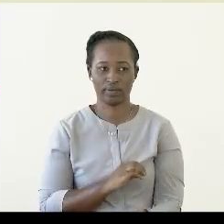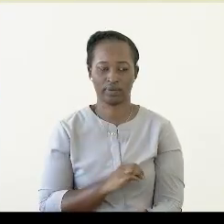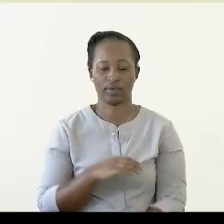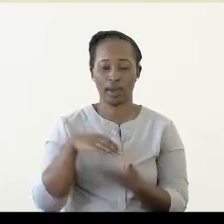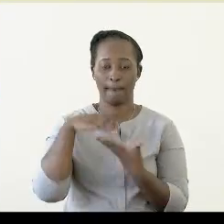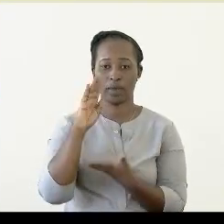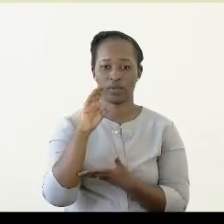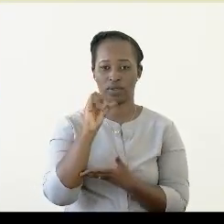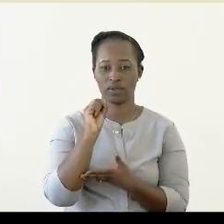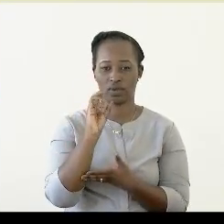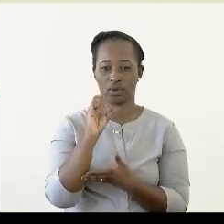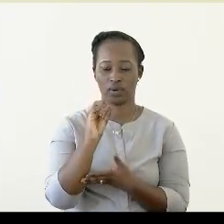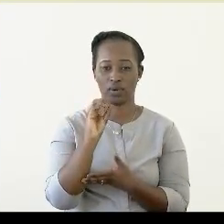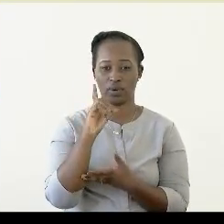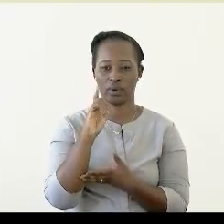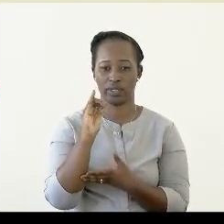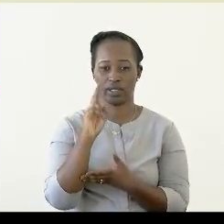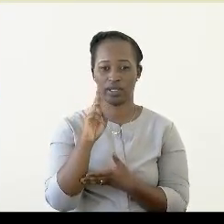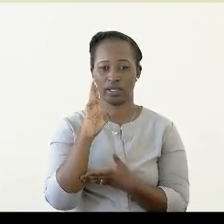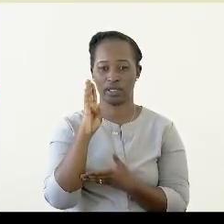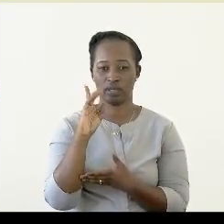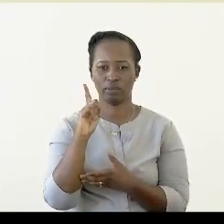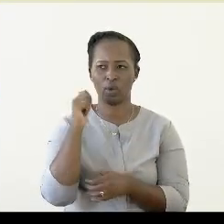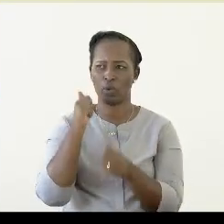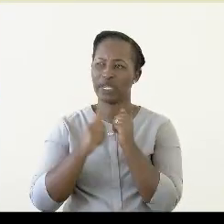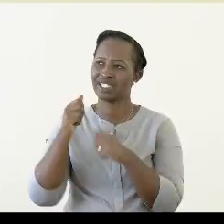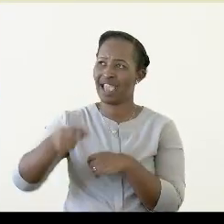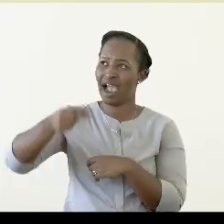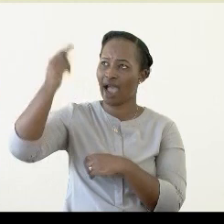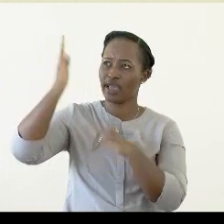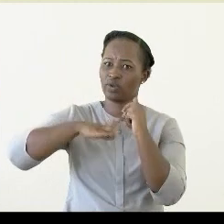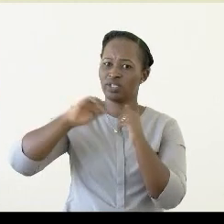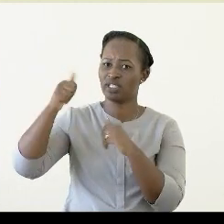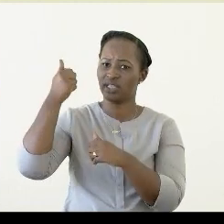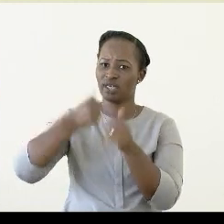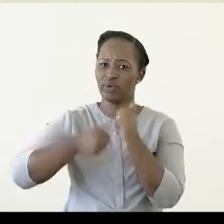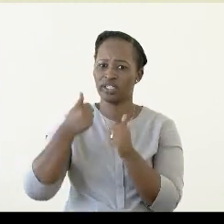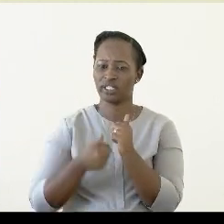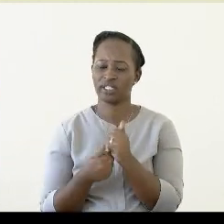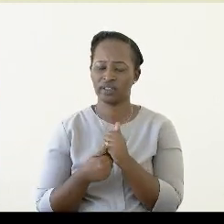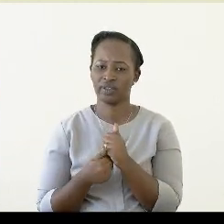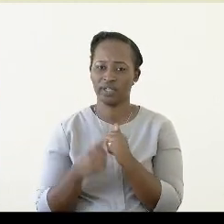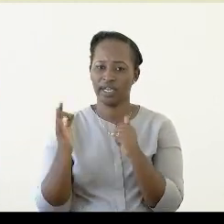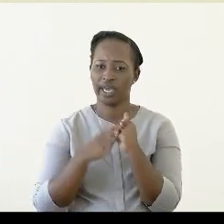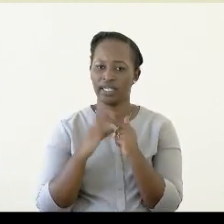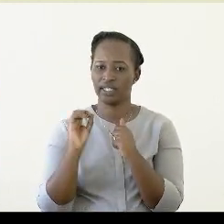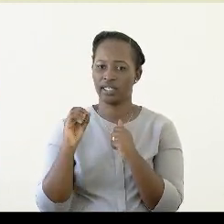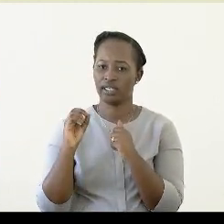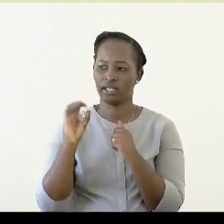Most soluble at 80 degrees. Which one is that? Where is 80 degrees? 80 degrees is